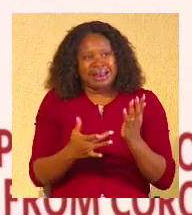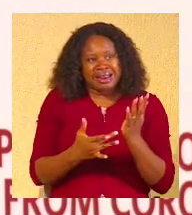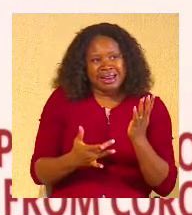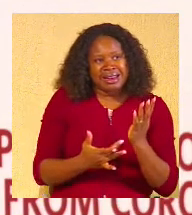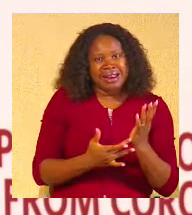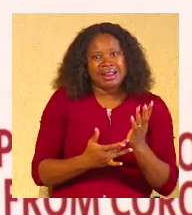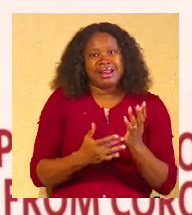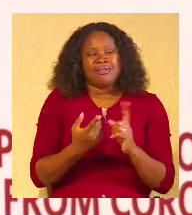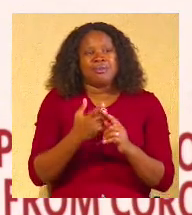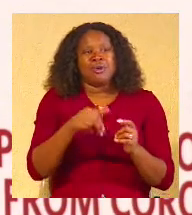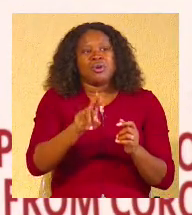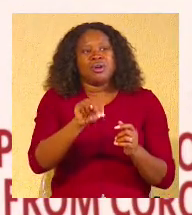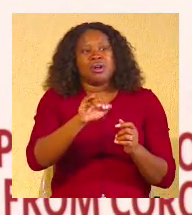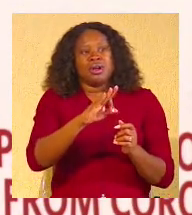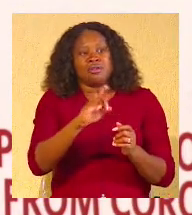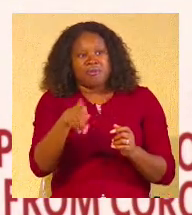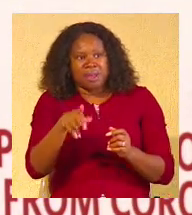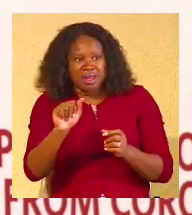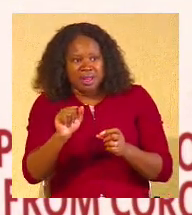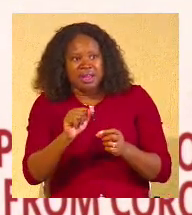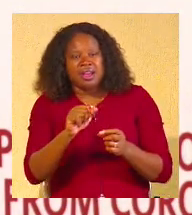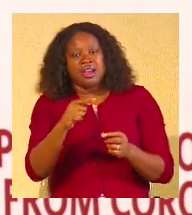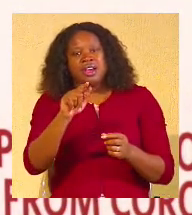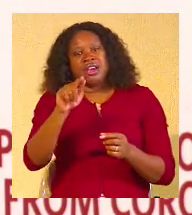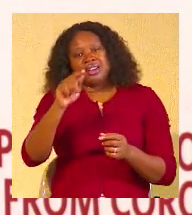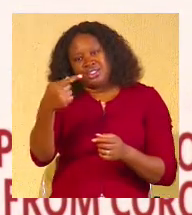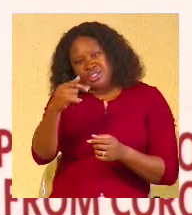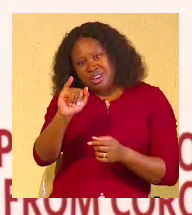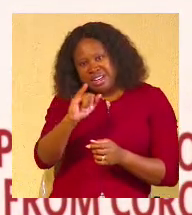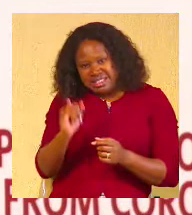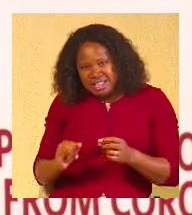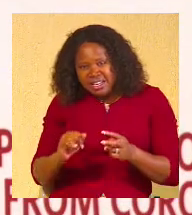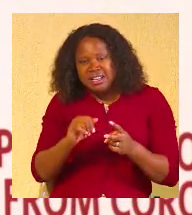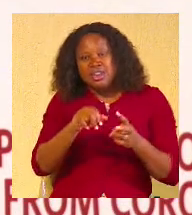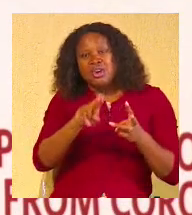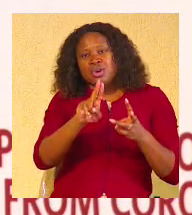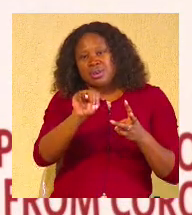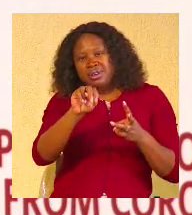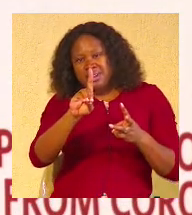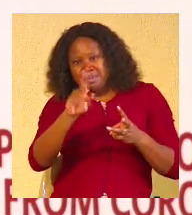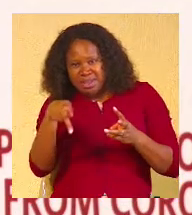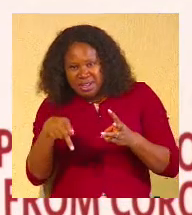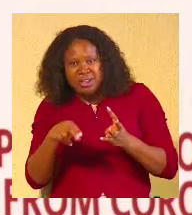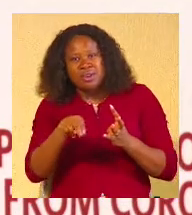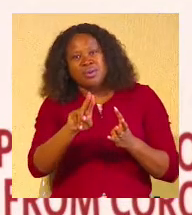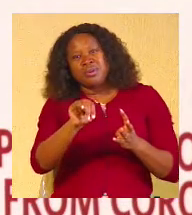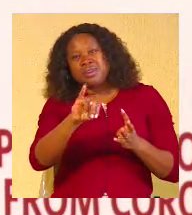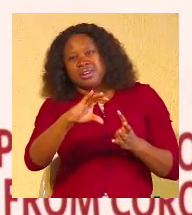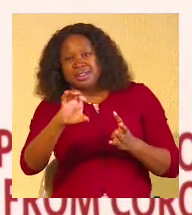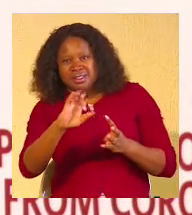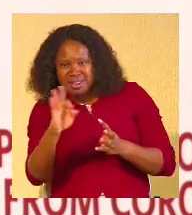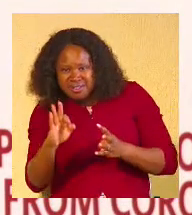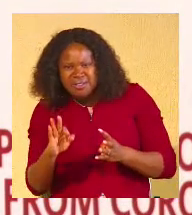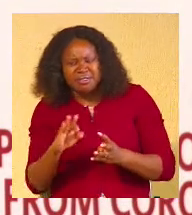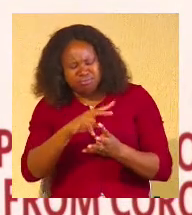UNFPA, GIZ, UNDP, and UNICEF, is fine-tuning the